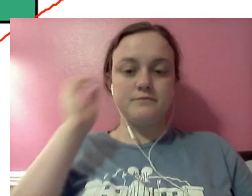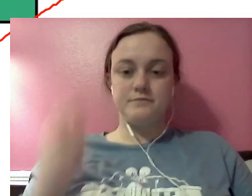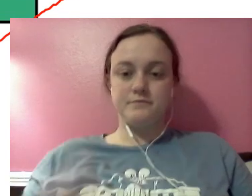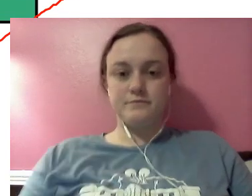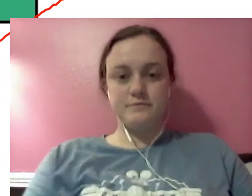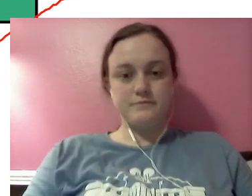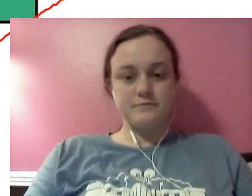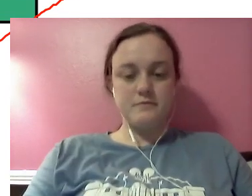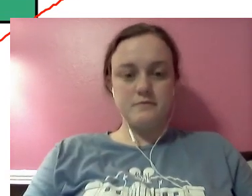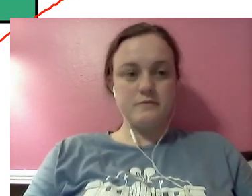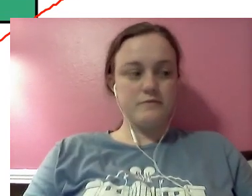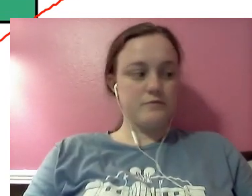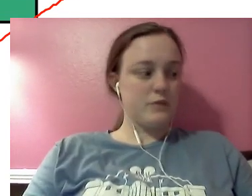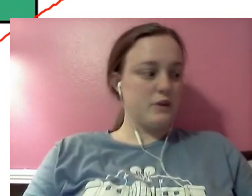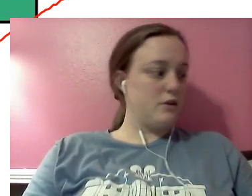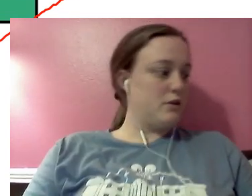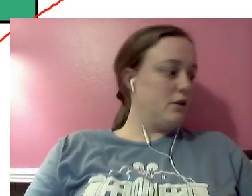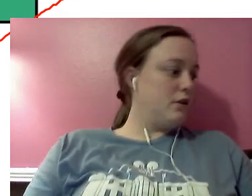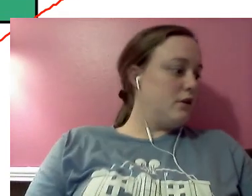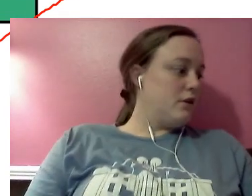Dorm.